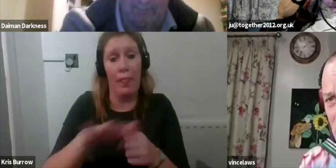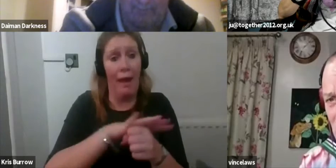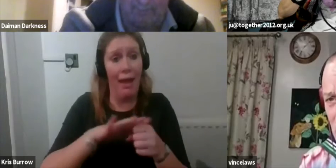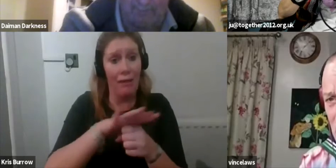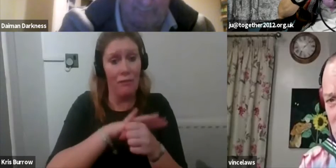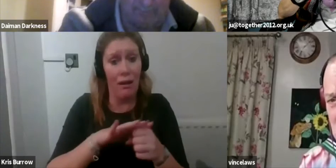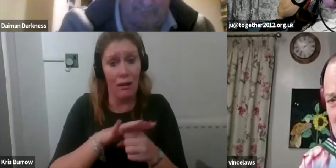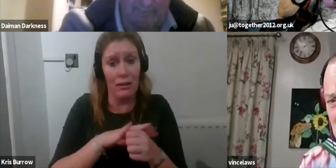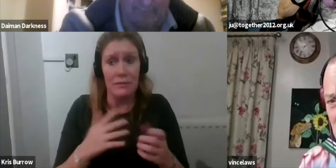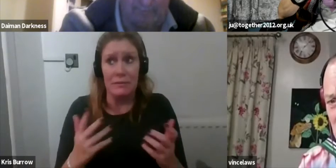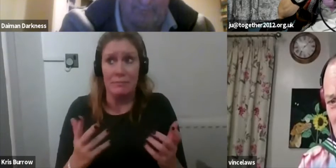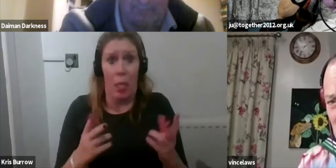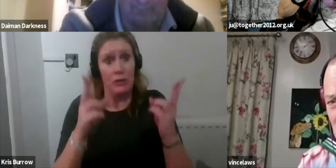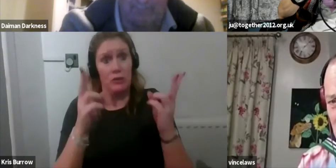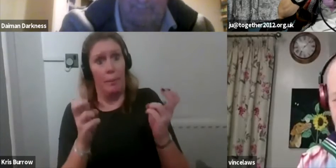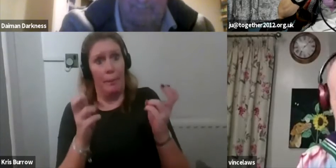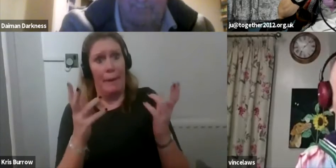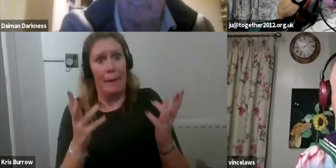And